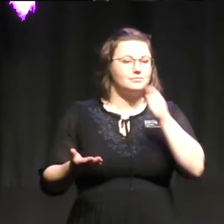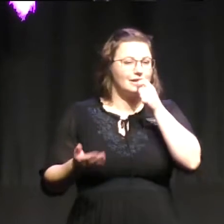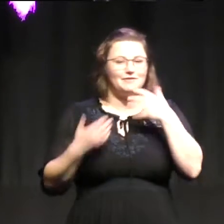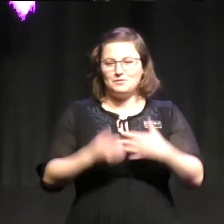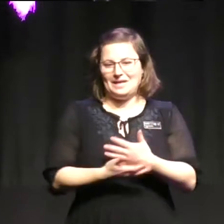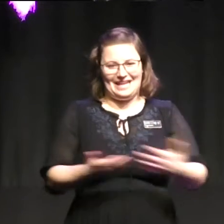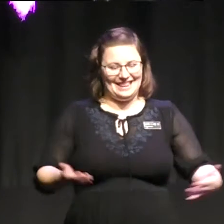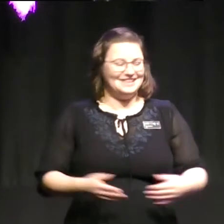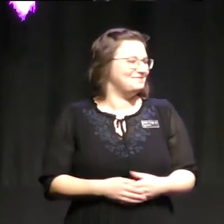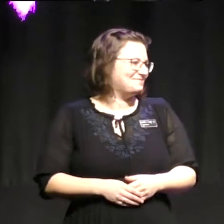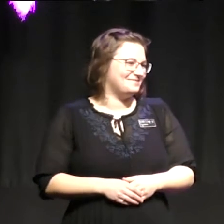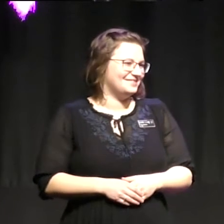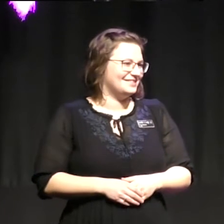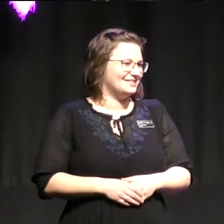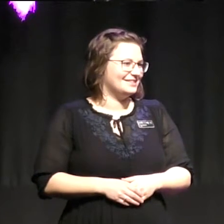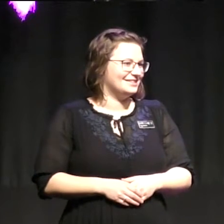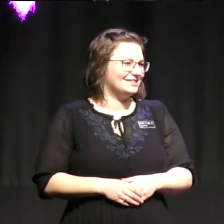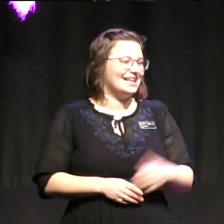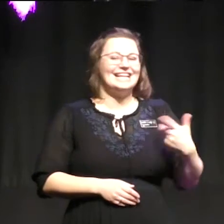No, it doesn't work.